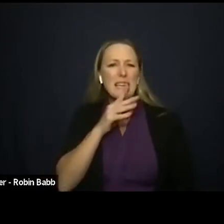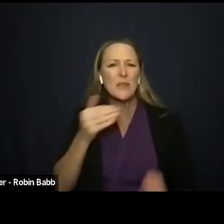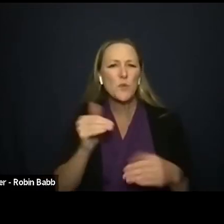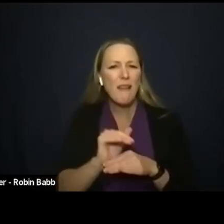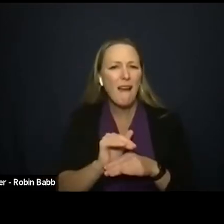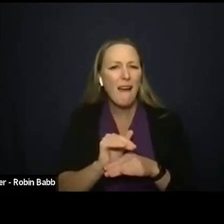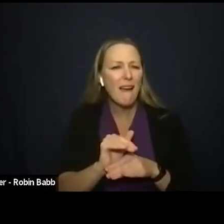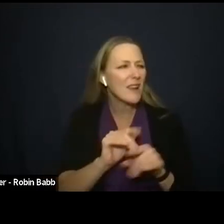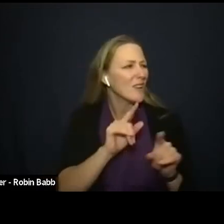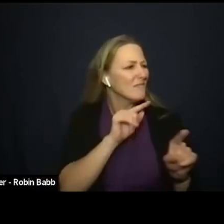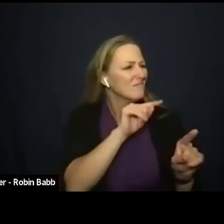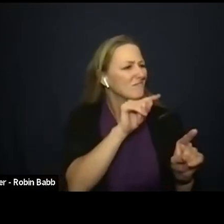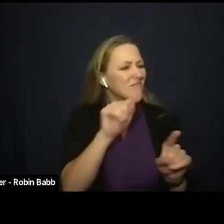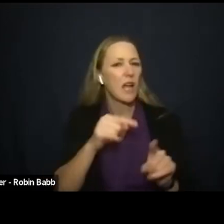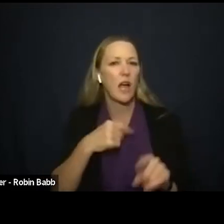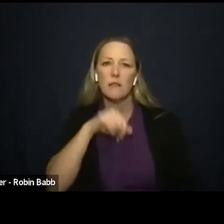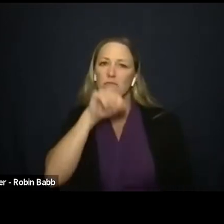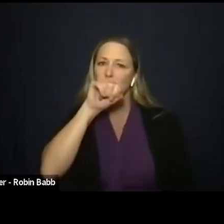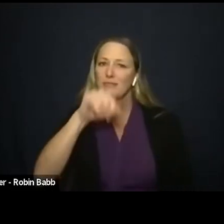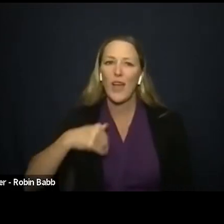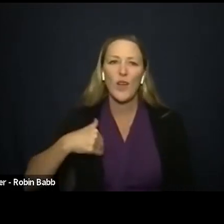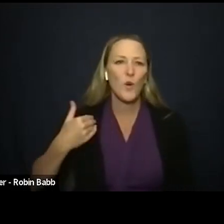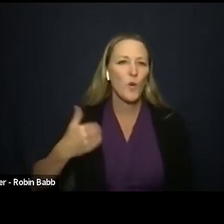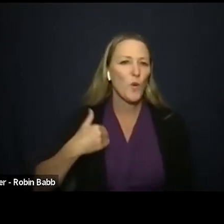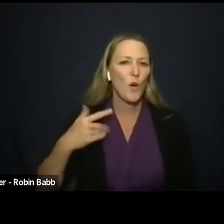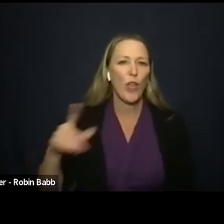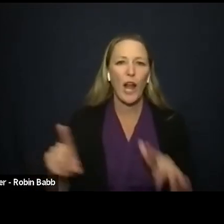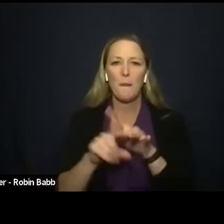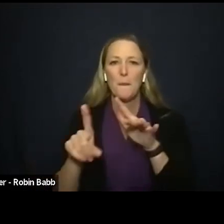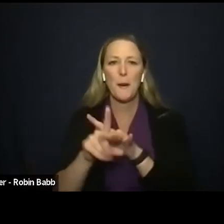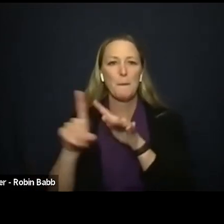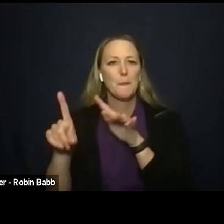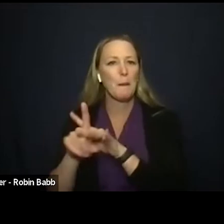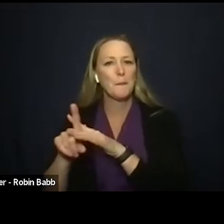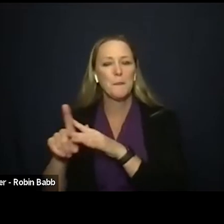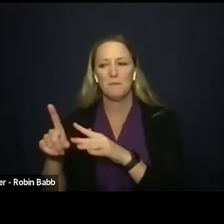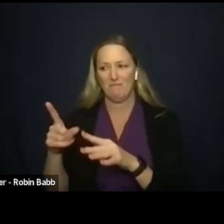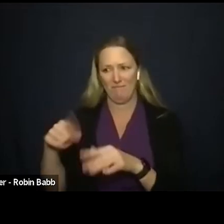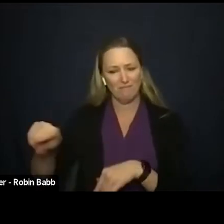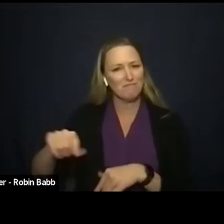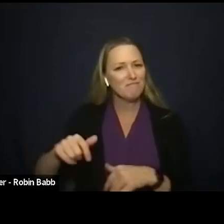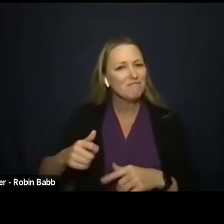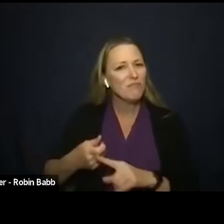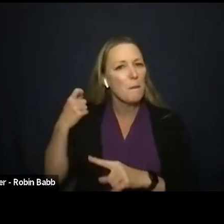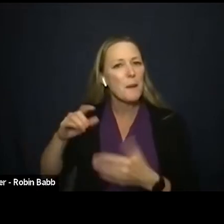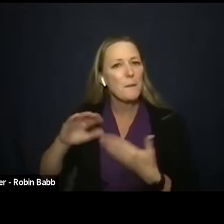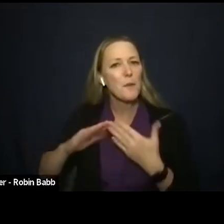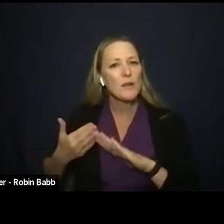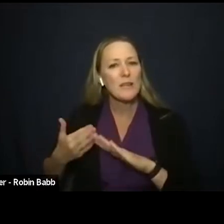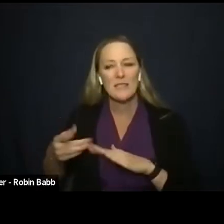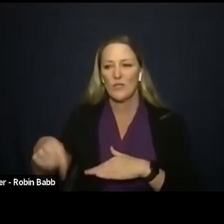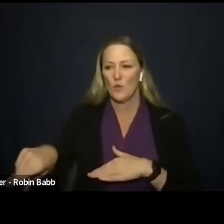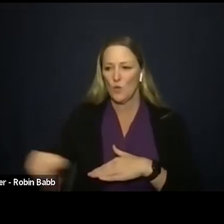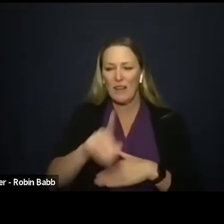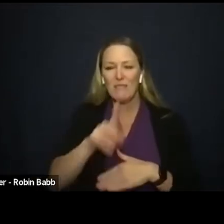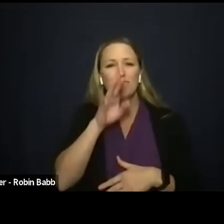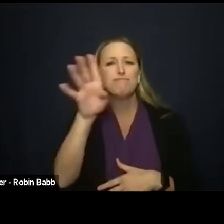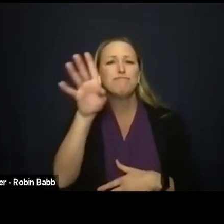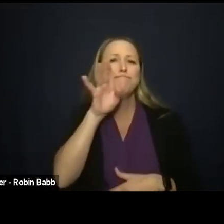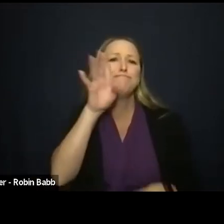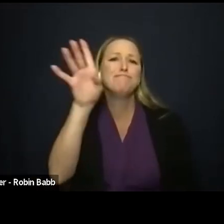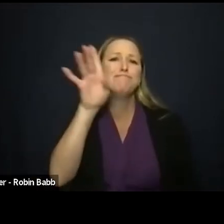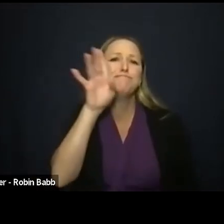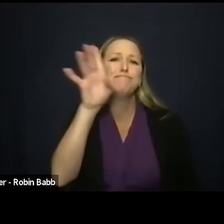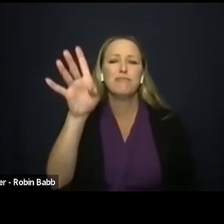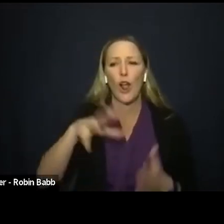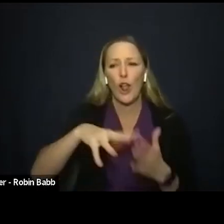evening i really love hearing the youth who are uh from these communities uh amplify their voices and learn how to